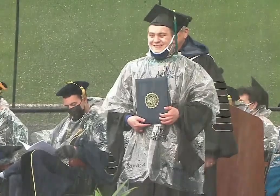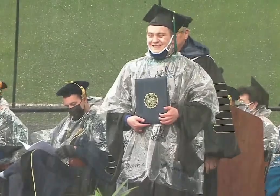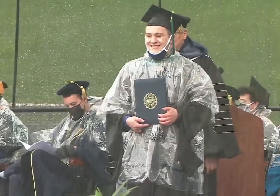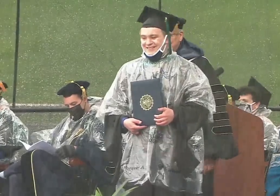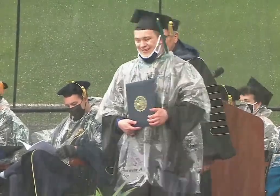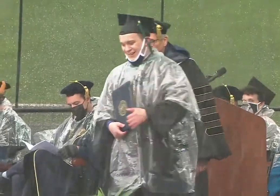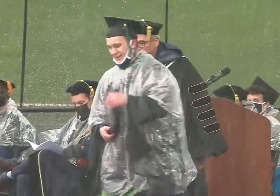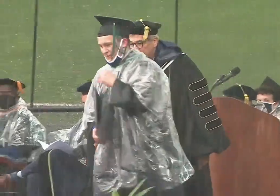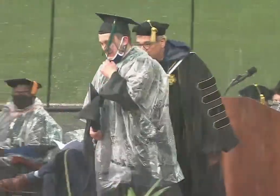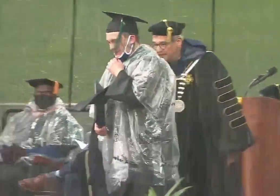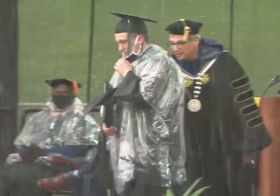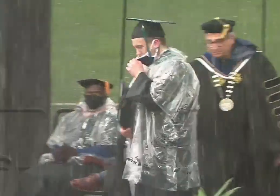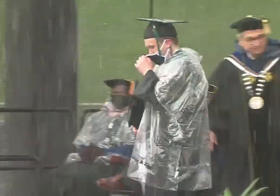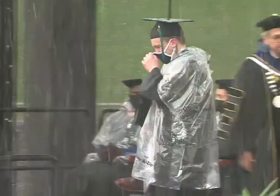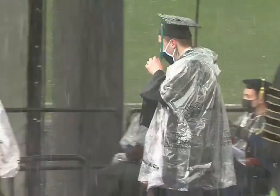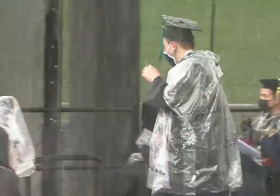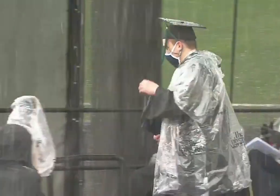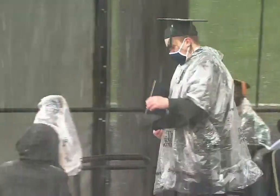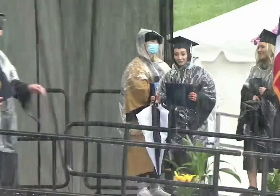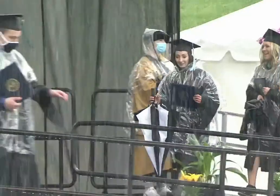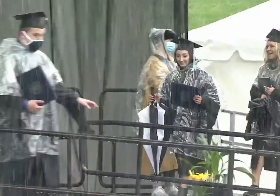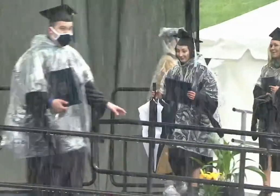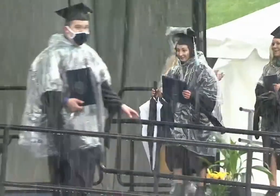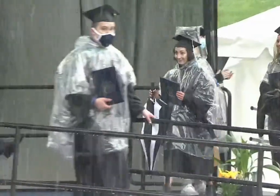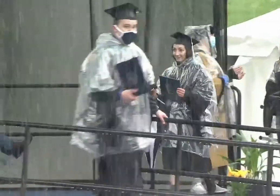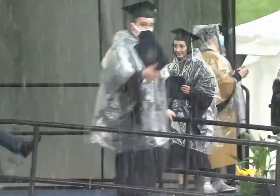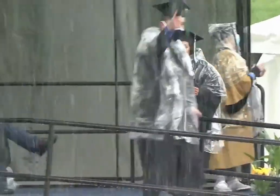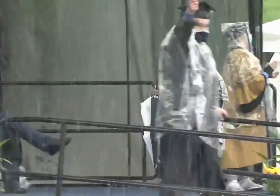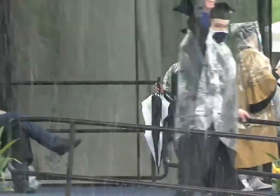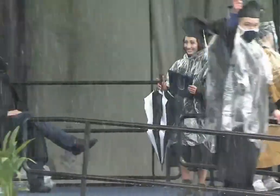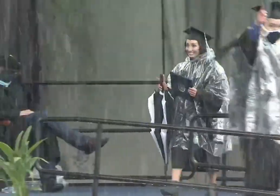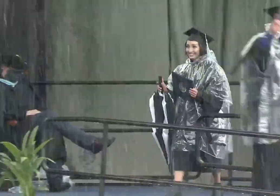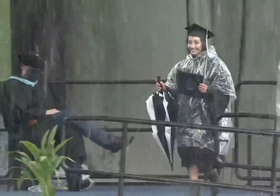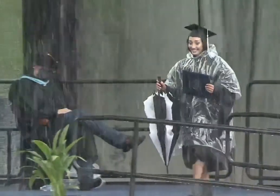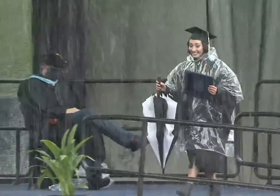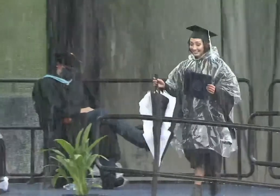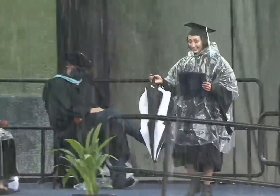Emily Kathleen Starling.